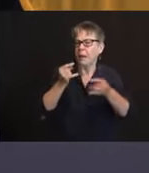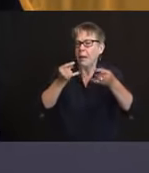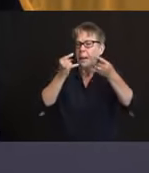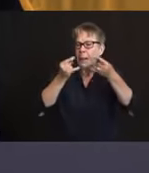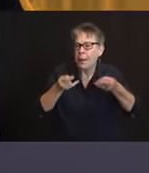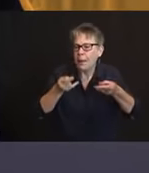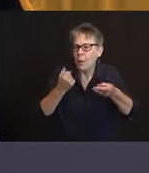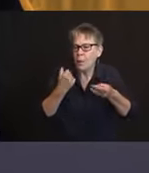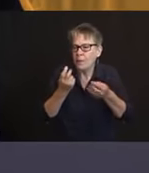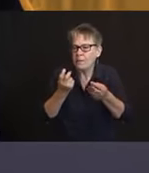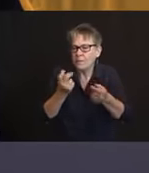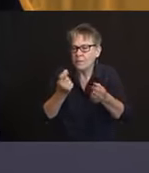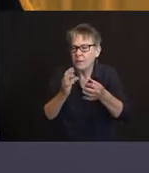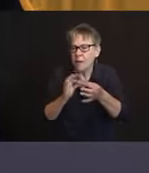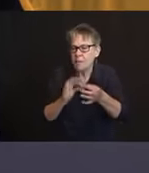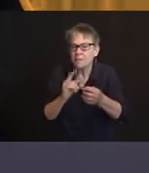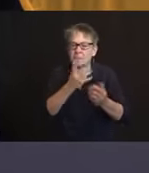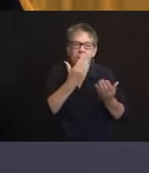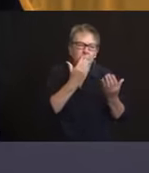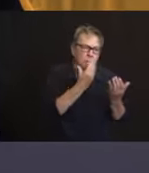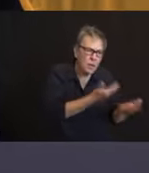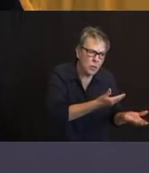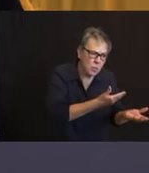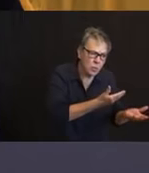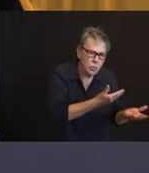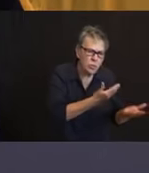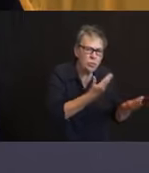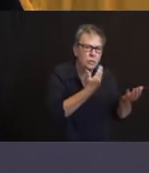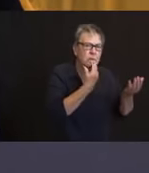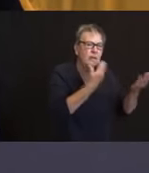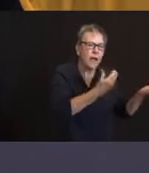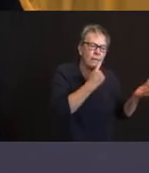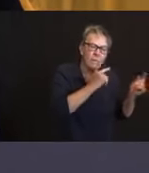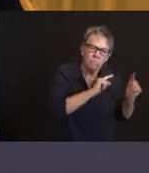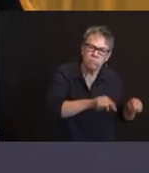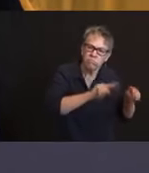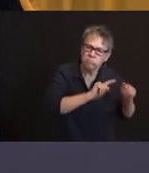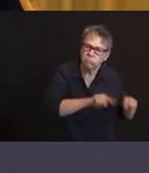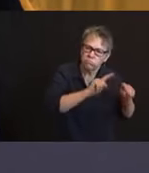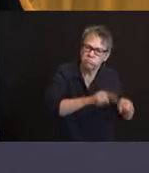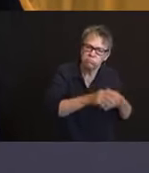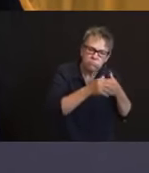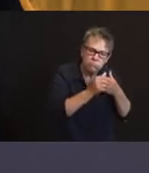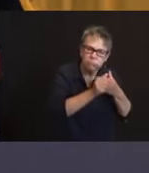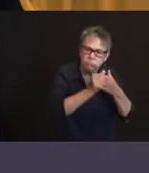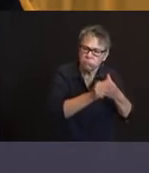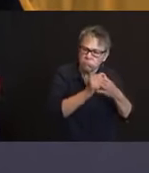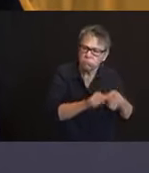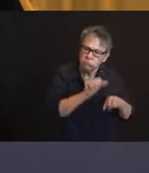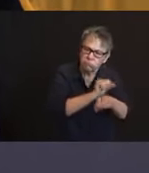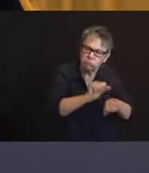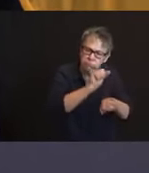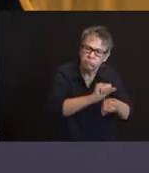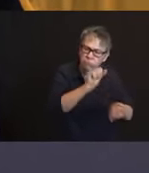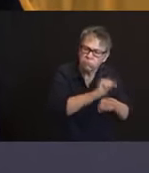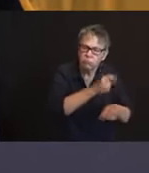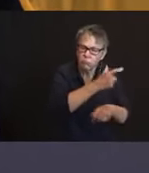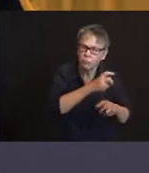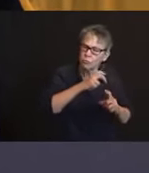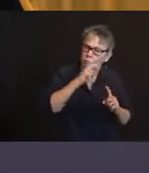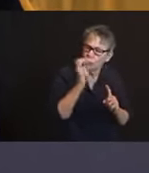as always, for everything, for being here, and for your leadership, as good as it gets. Pat, likewise to